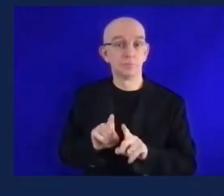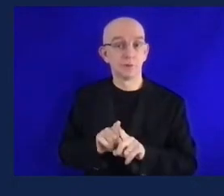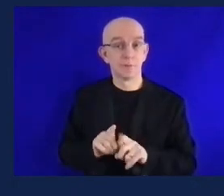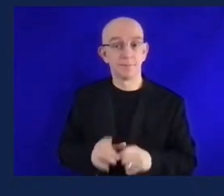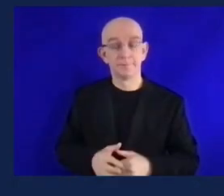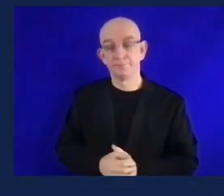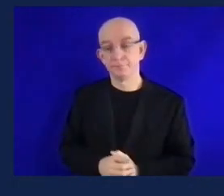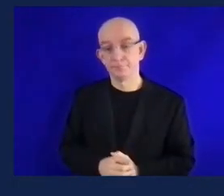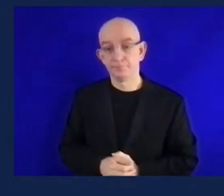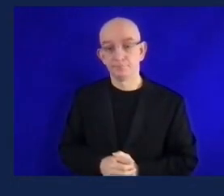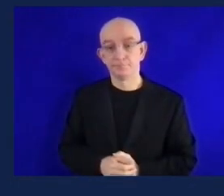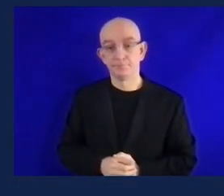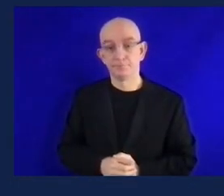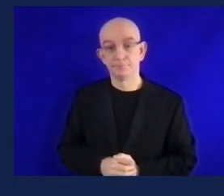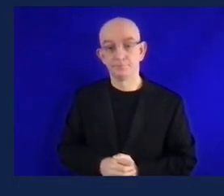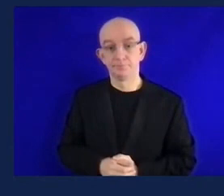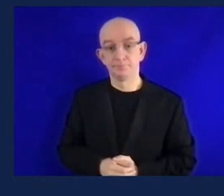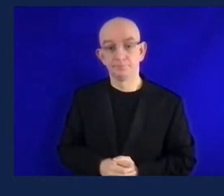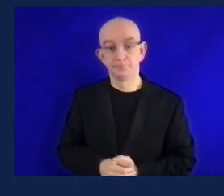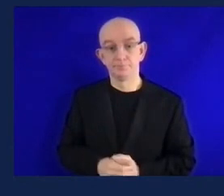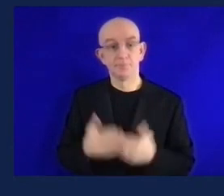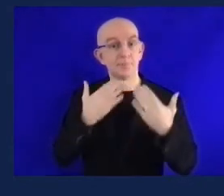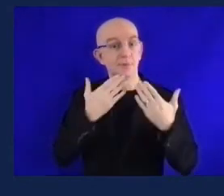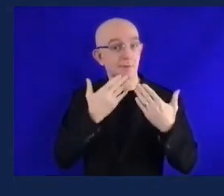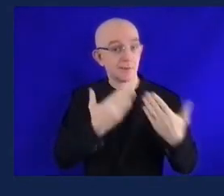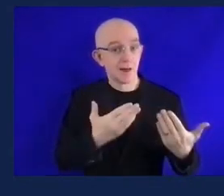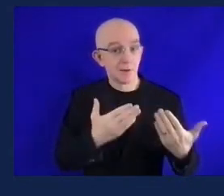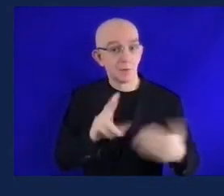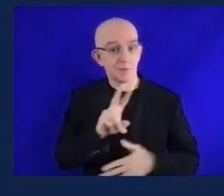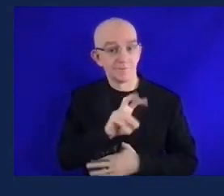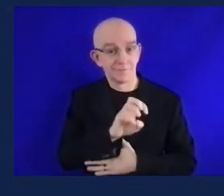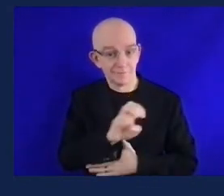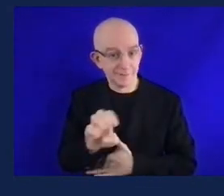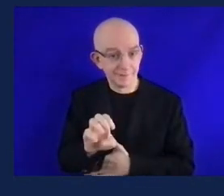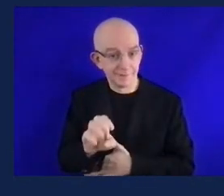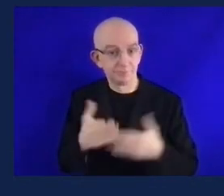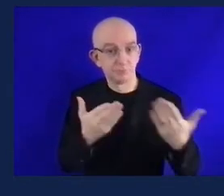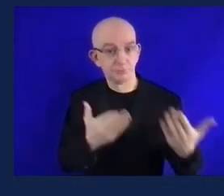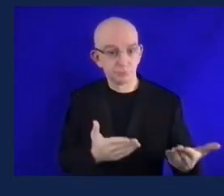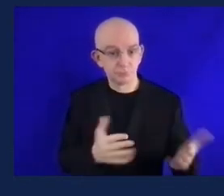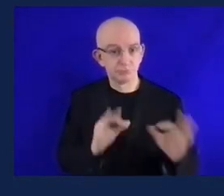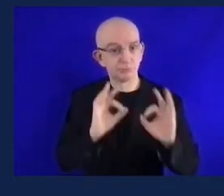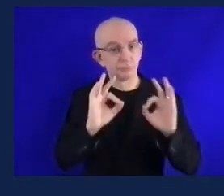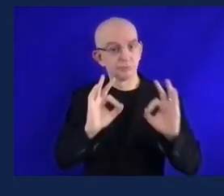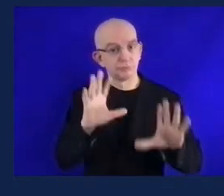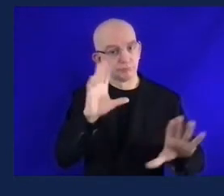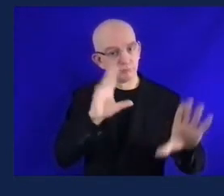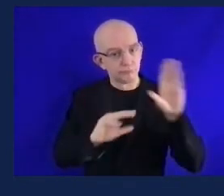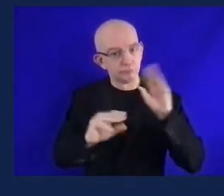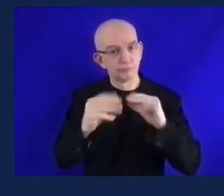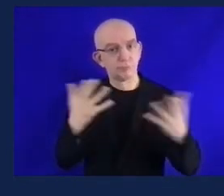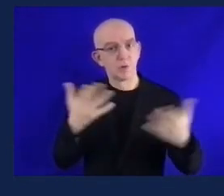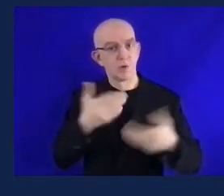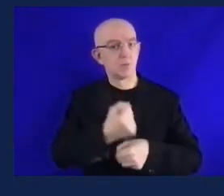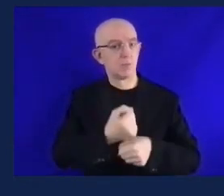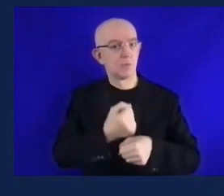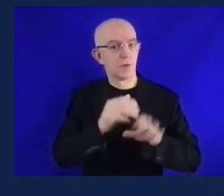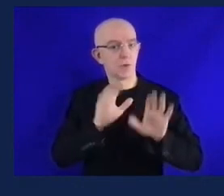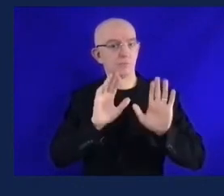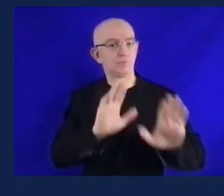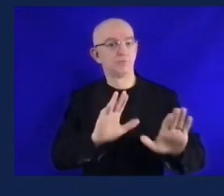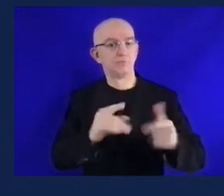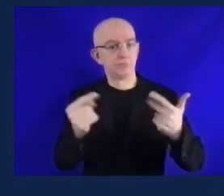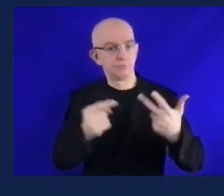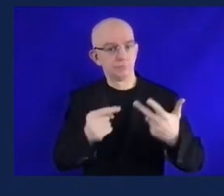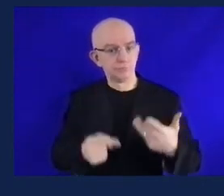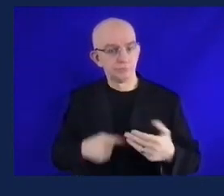working directly with disabled people to amplify their voices and make sure they're involved in all of these conversations. So thank you